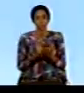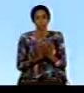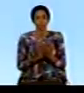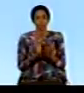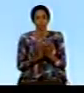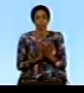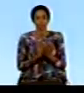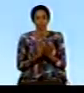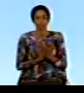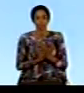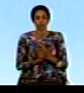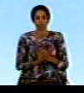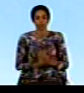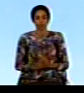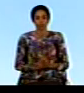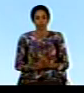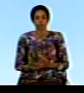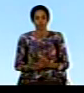Jesus.